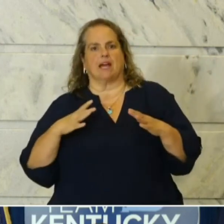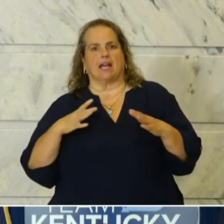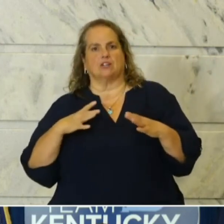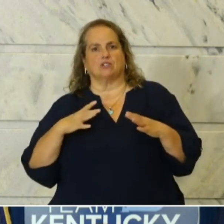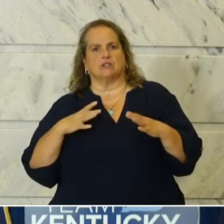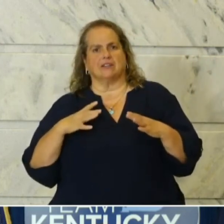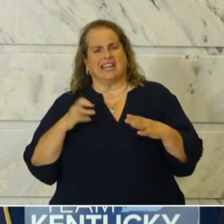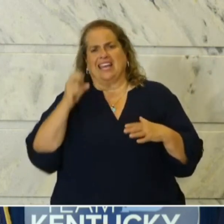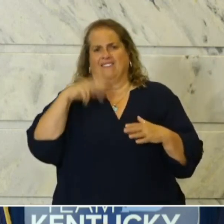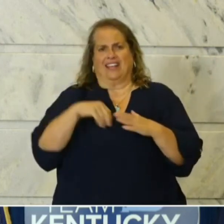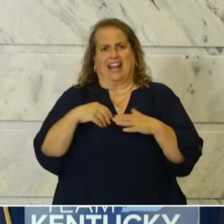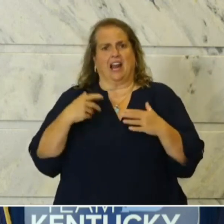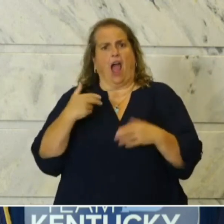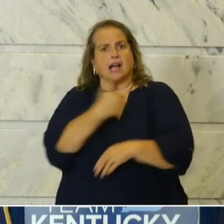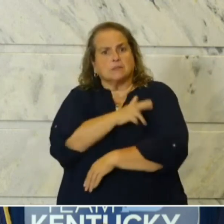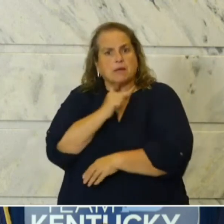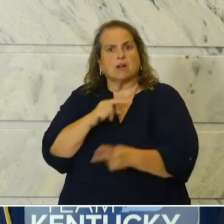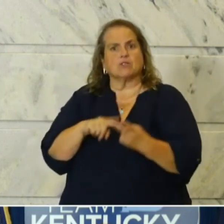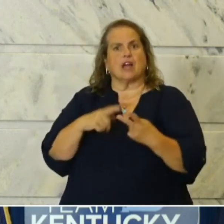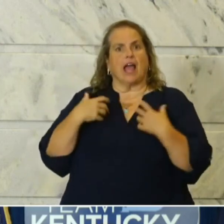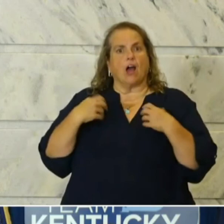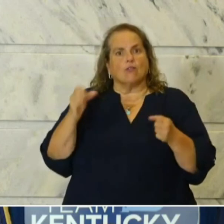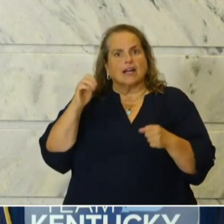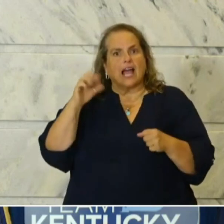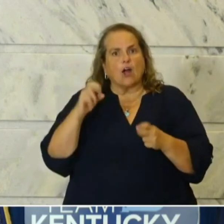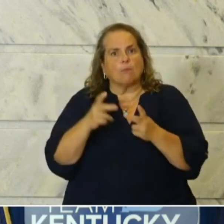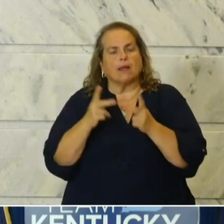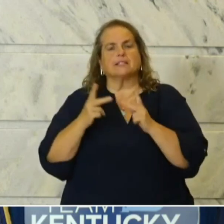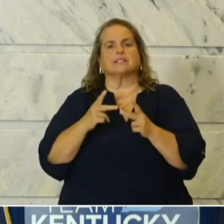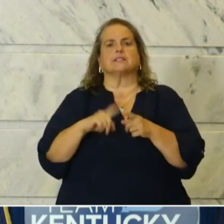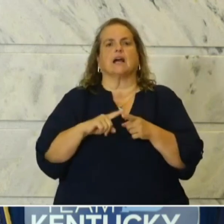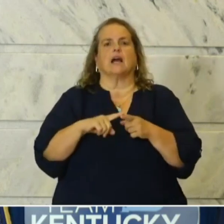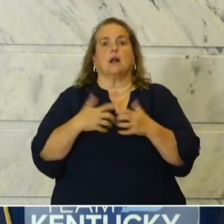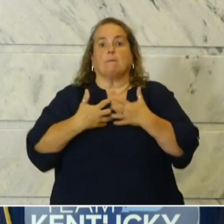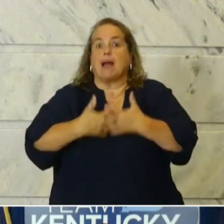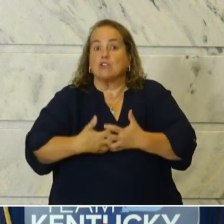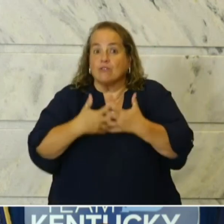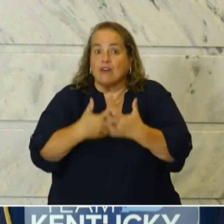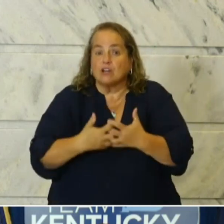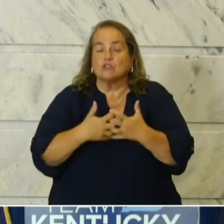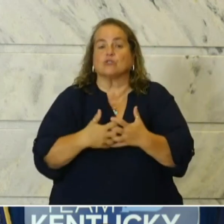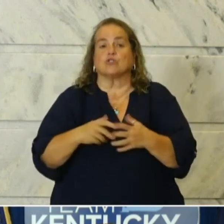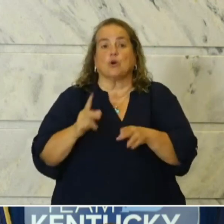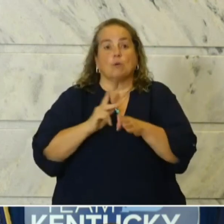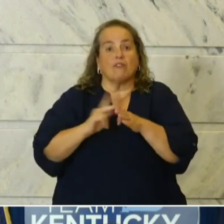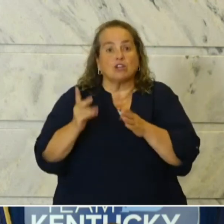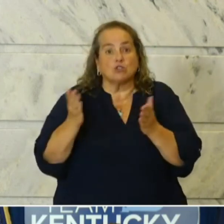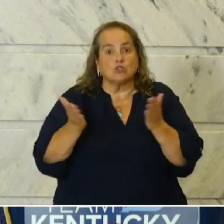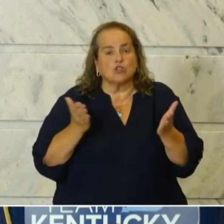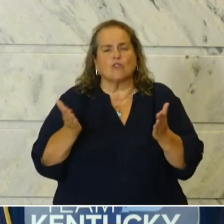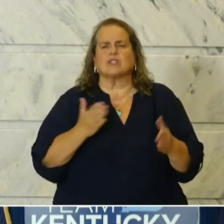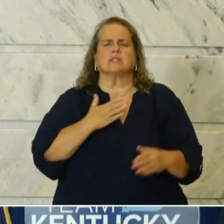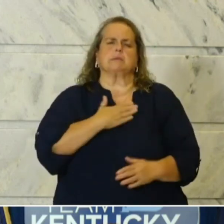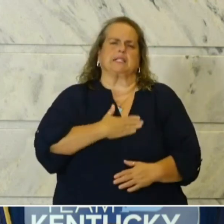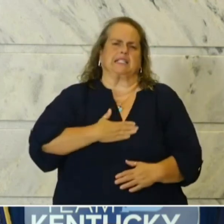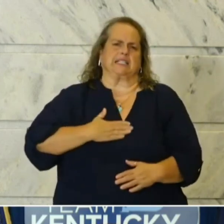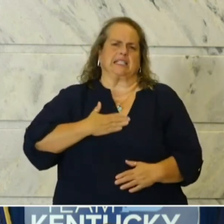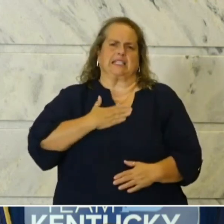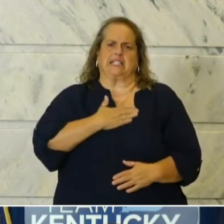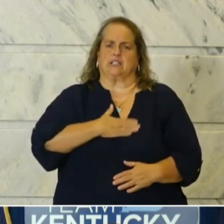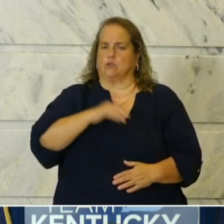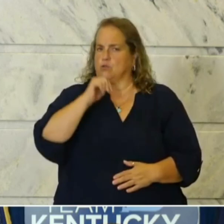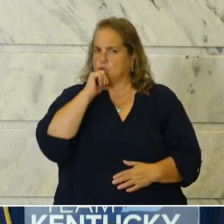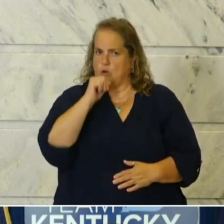healthcare entities. We see it in manufacturing. We see it in our professional services. So please,